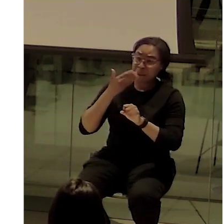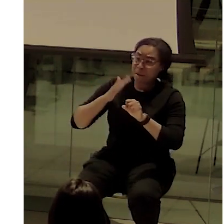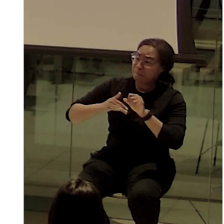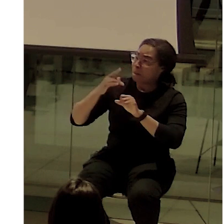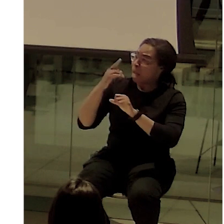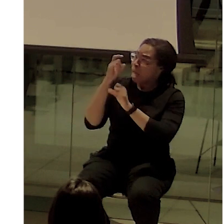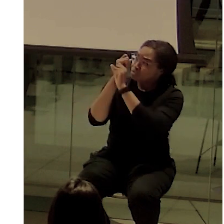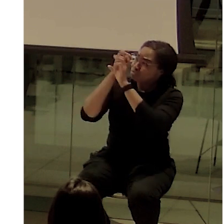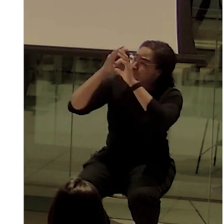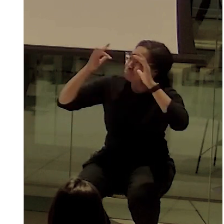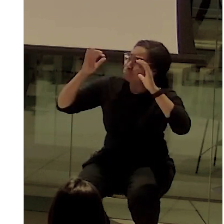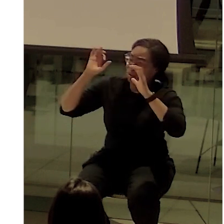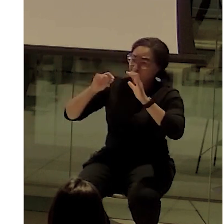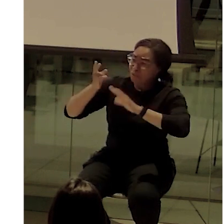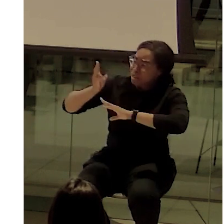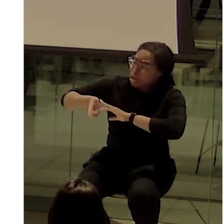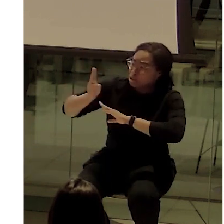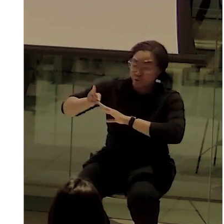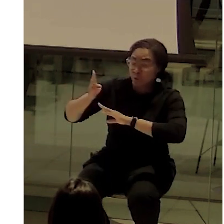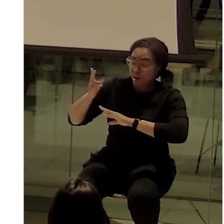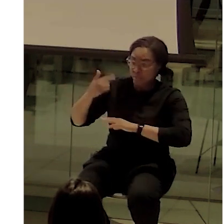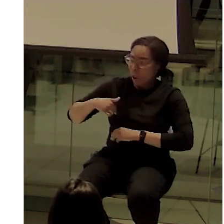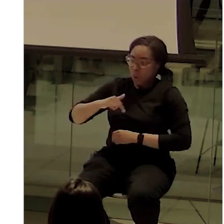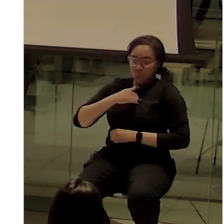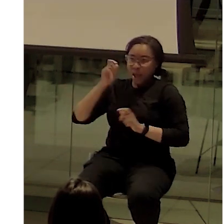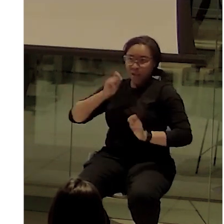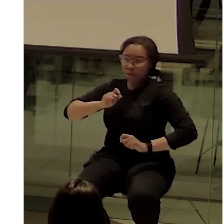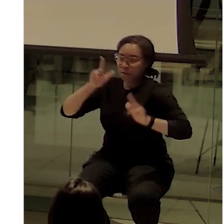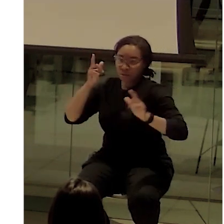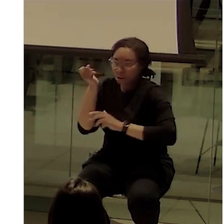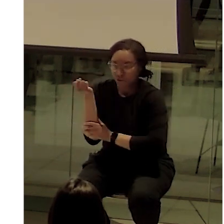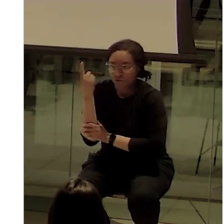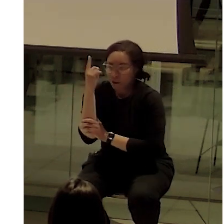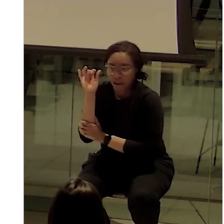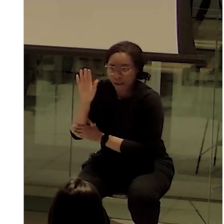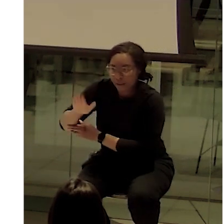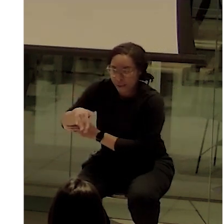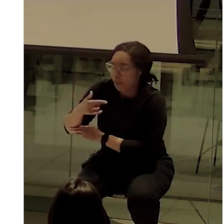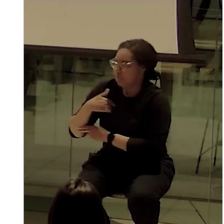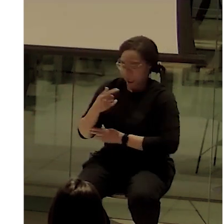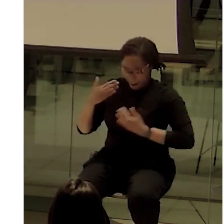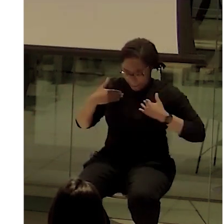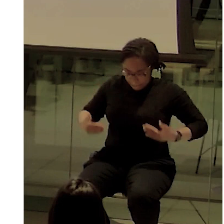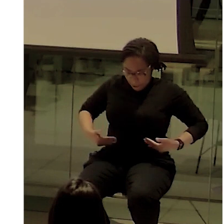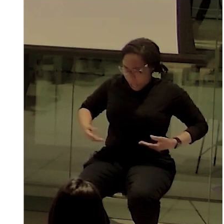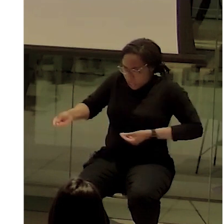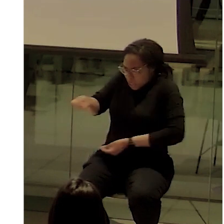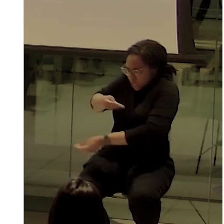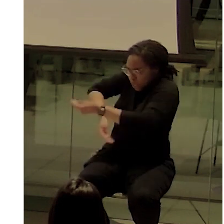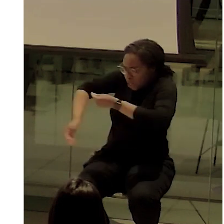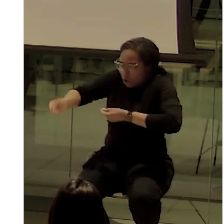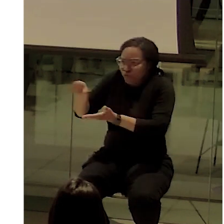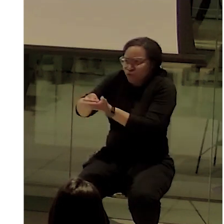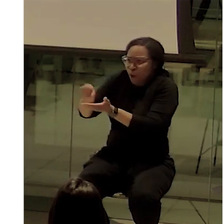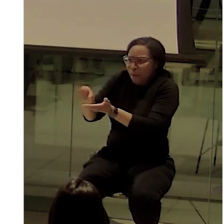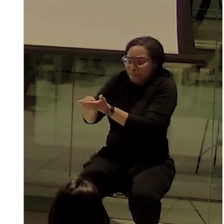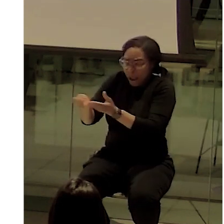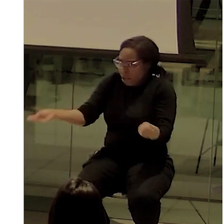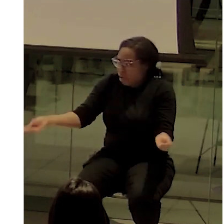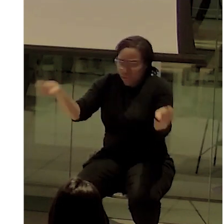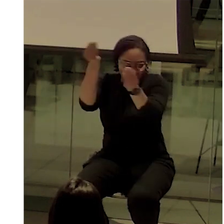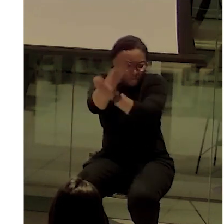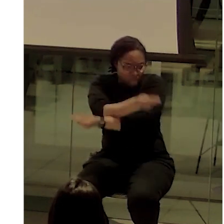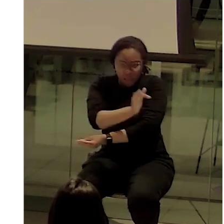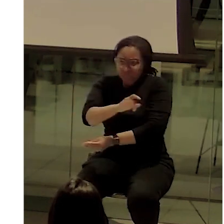awakened. Bondage, ownership, the selling of bodies for power and cash have made twisted figures of blacks and whites